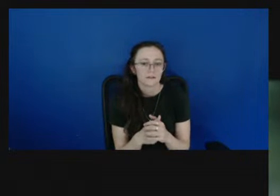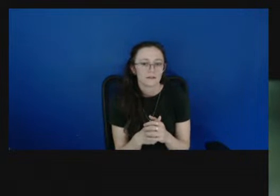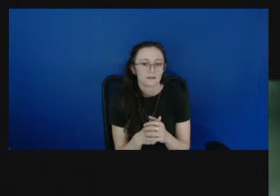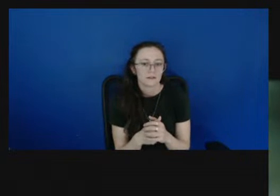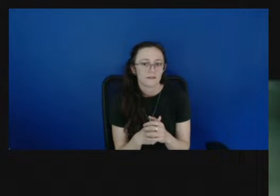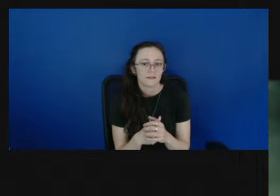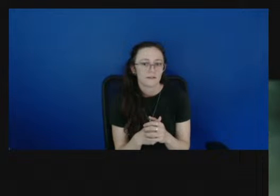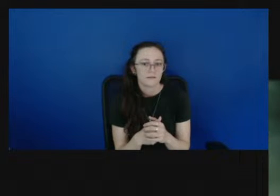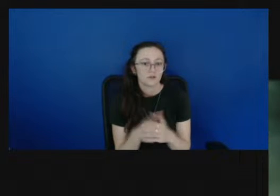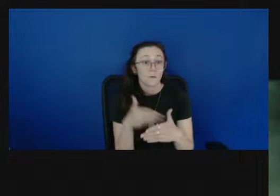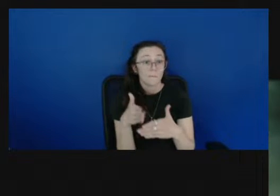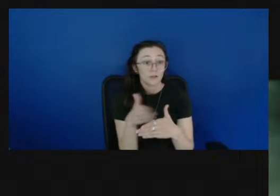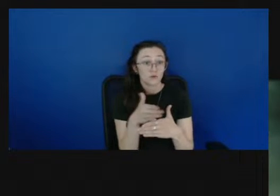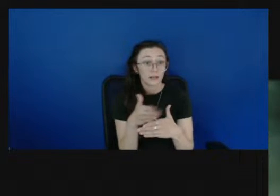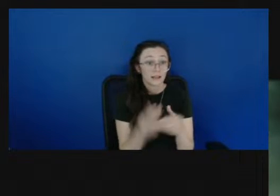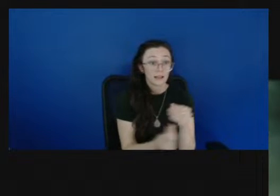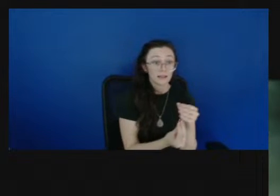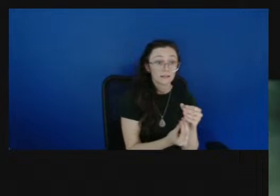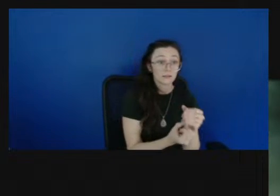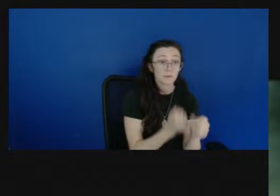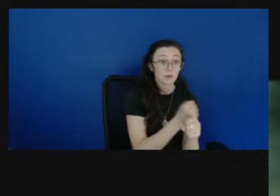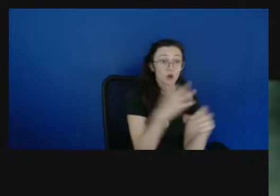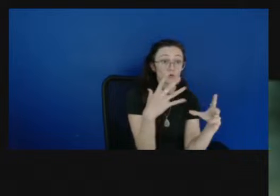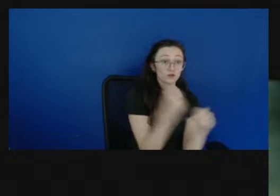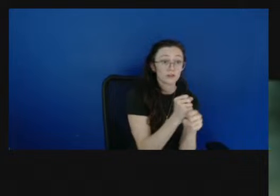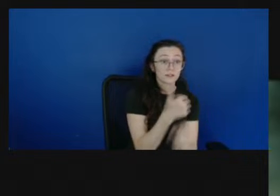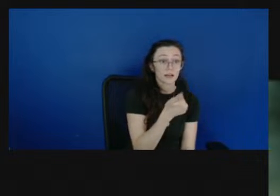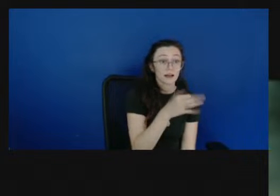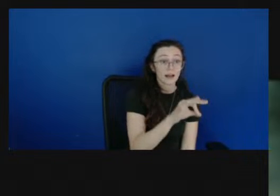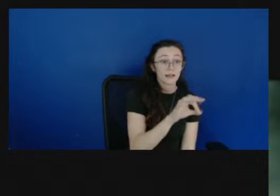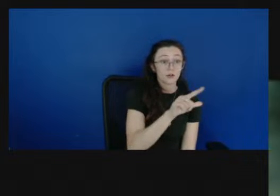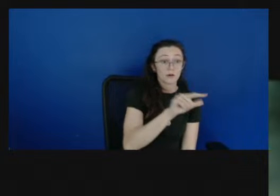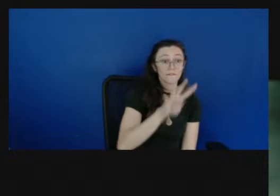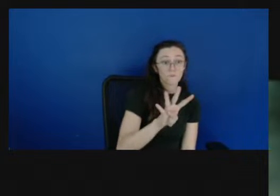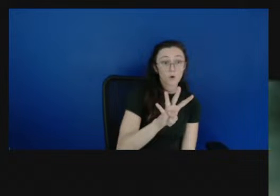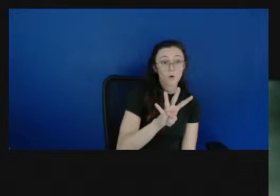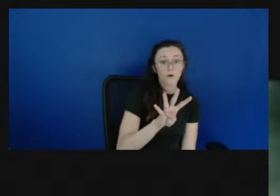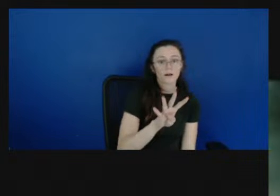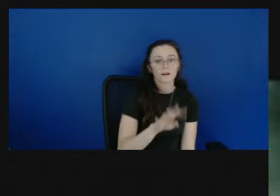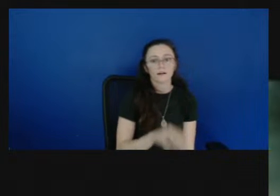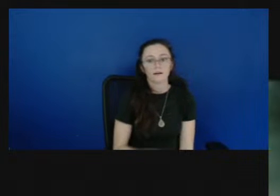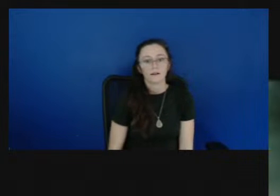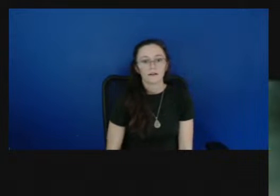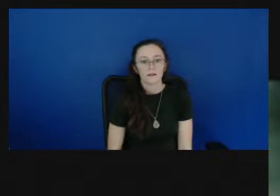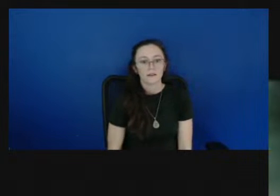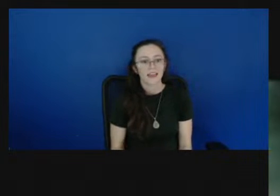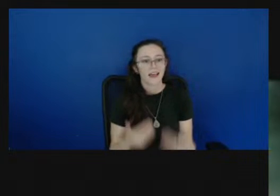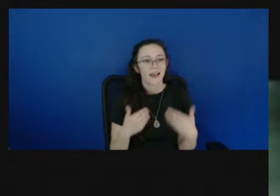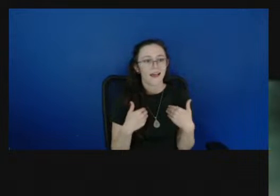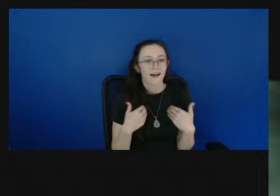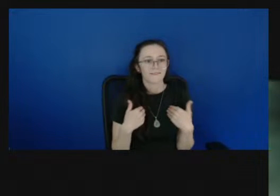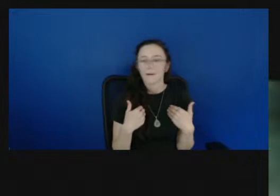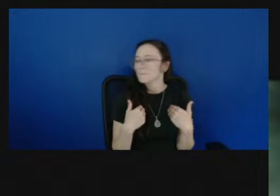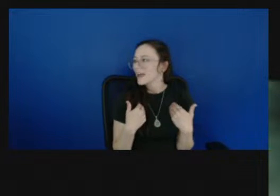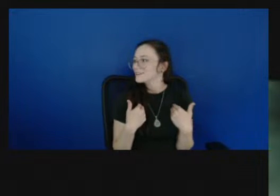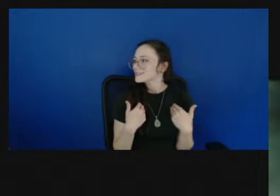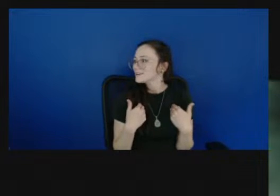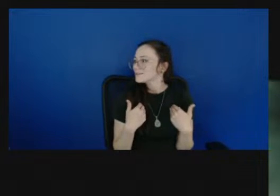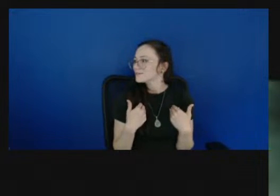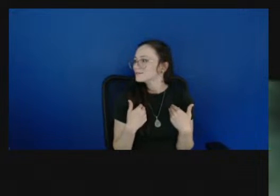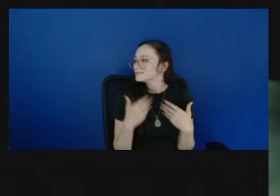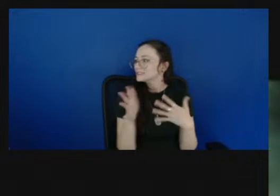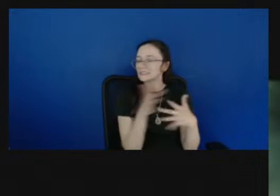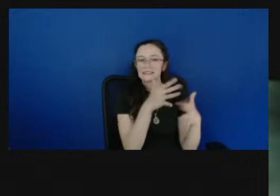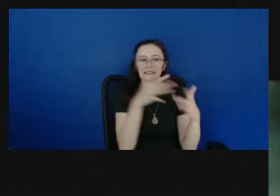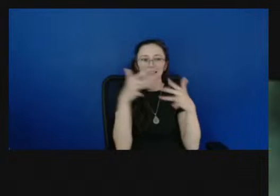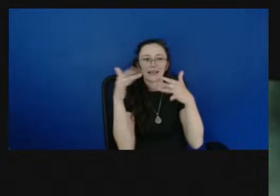Now, between the explosions in 1924, there was a passive steam cloud that would be rising from the crater.